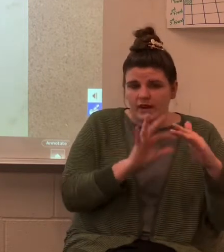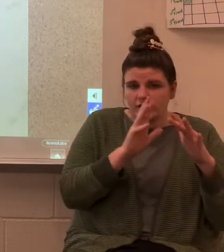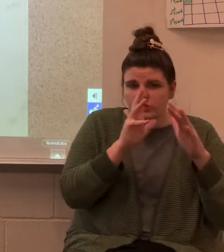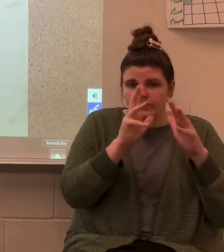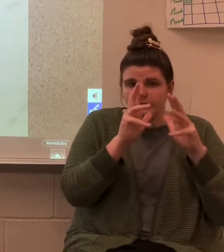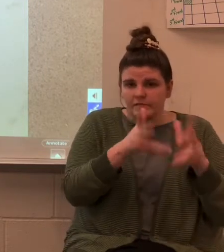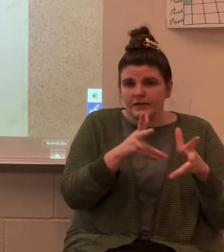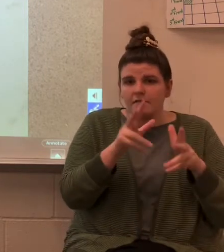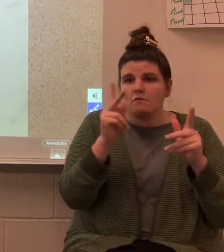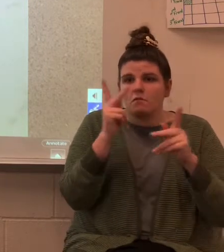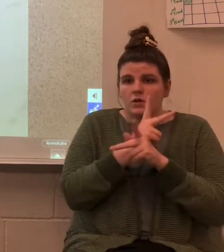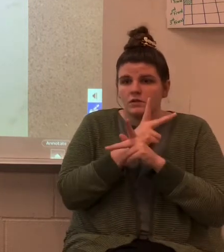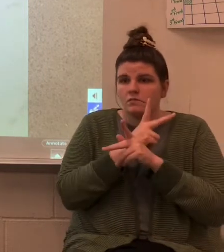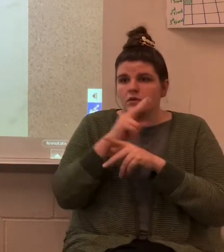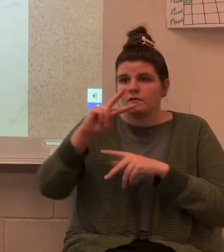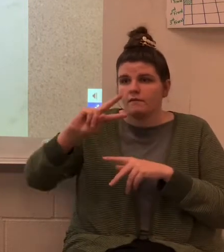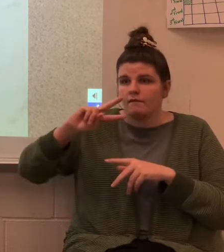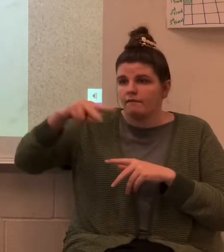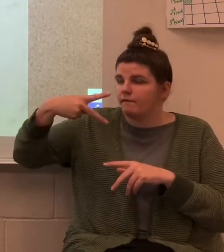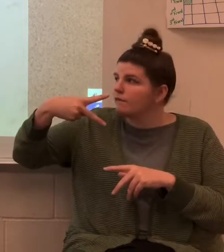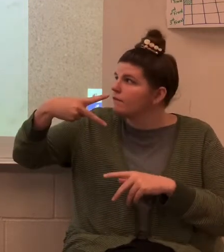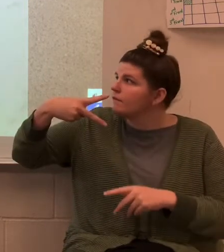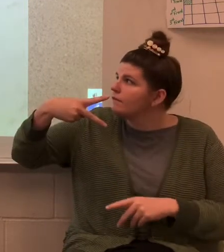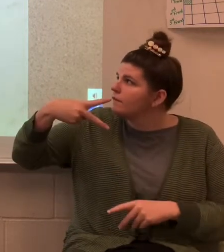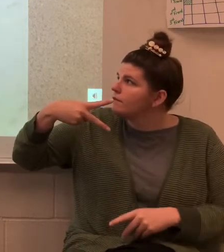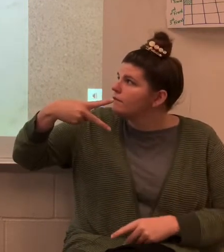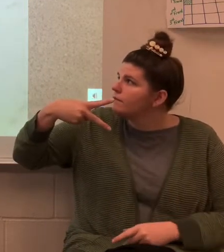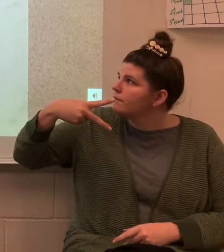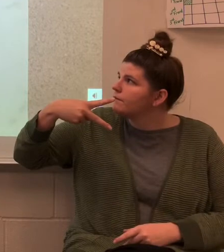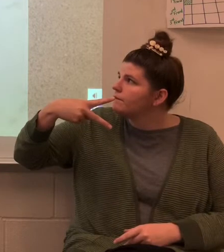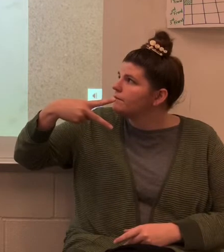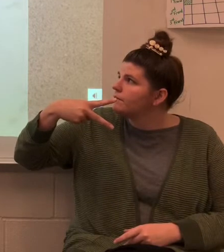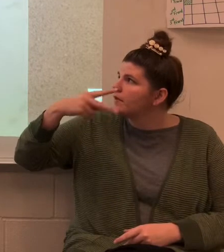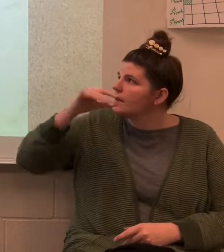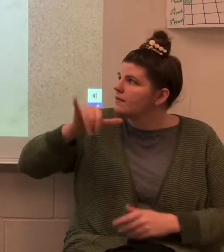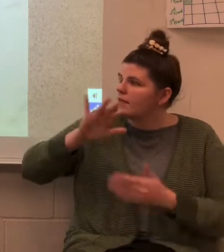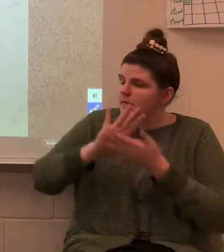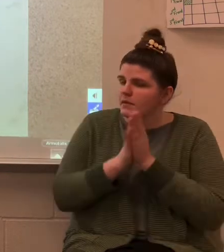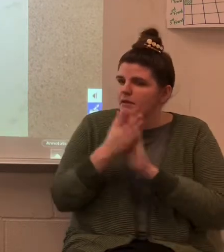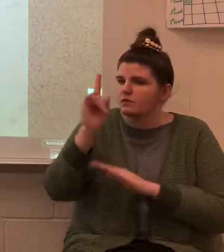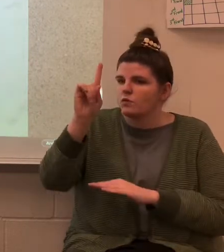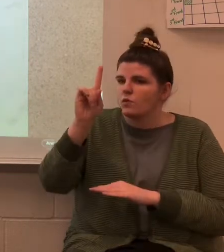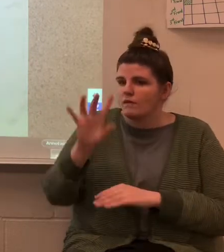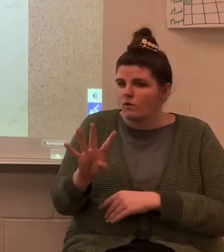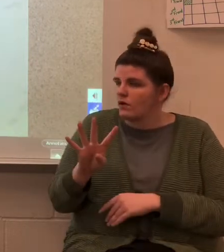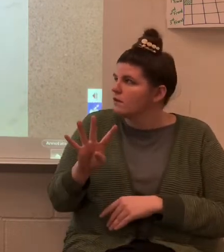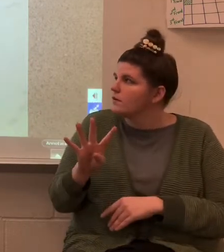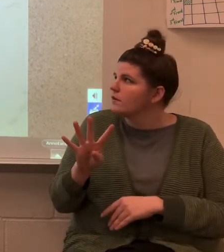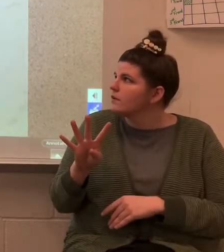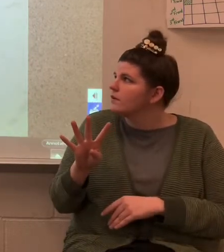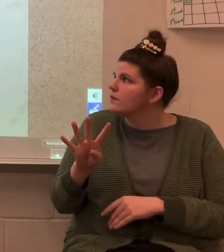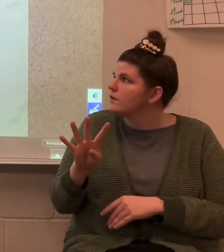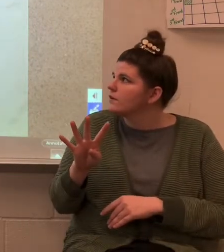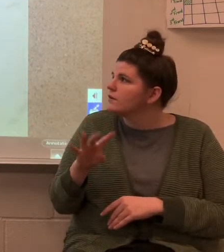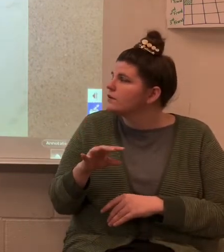and I flip this into 1/4, which becomes